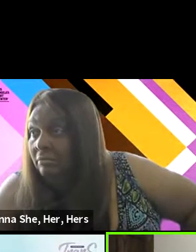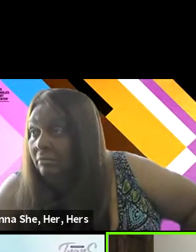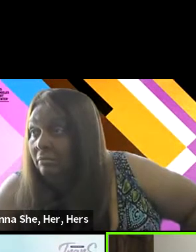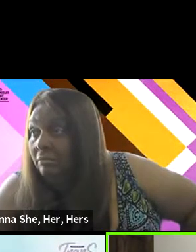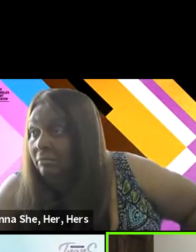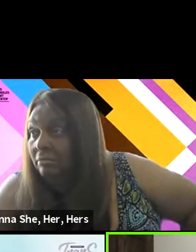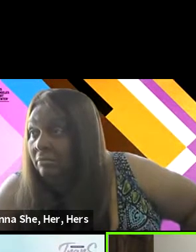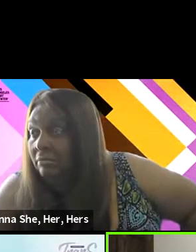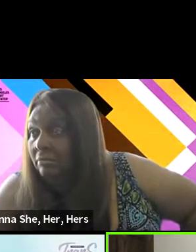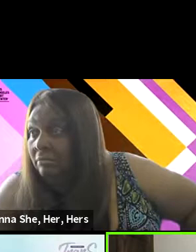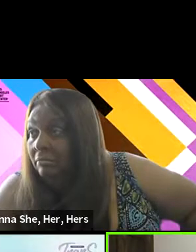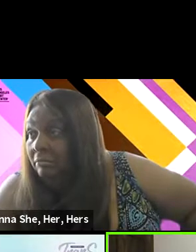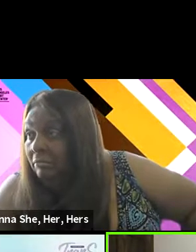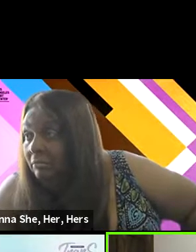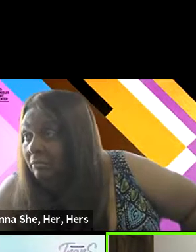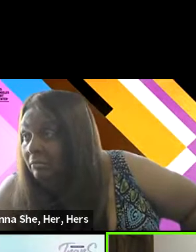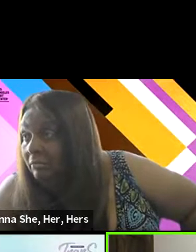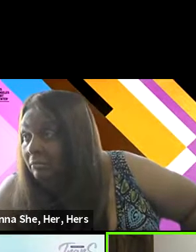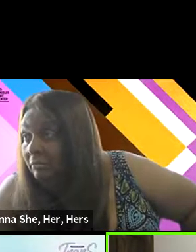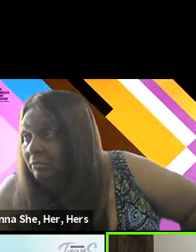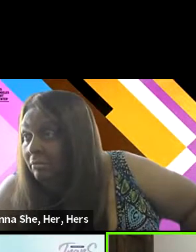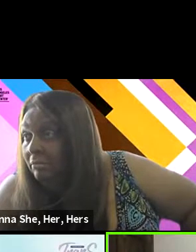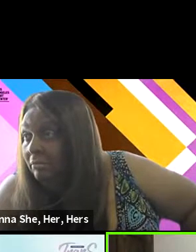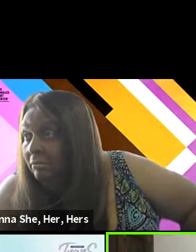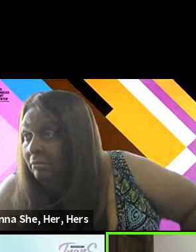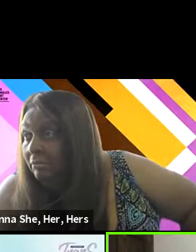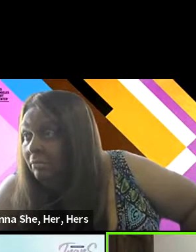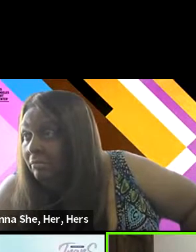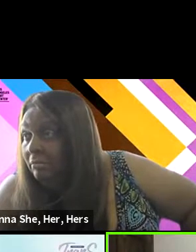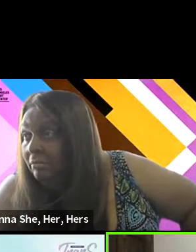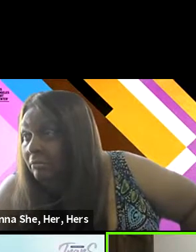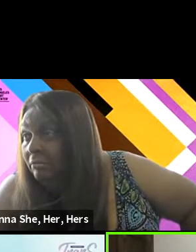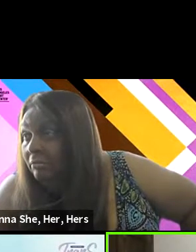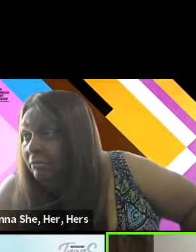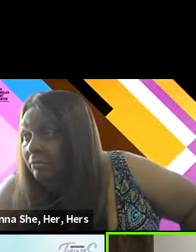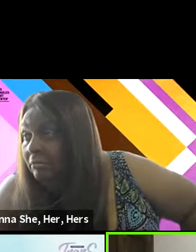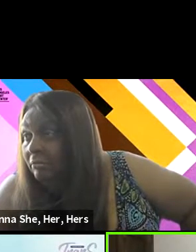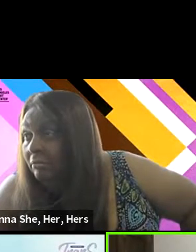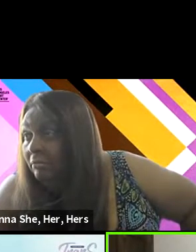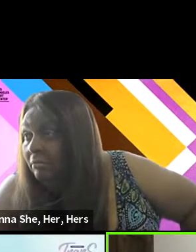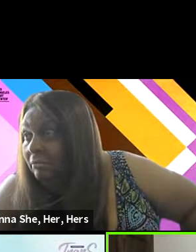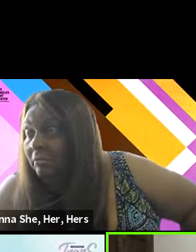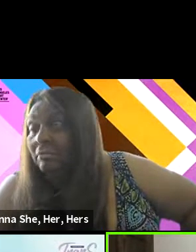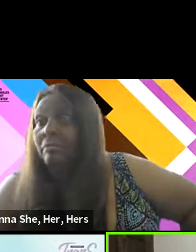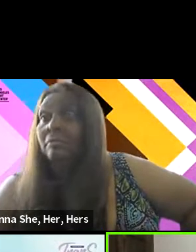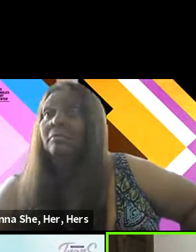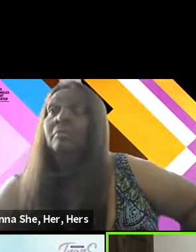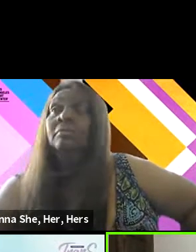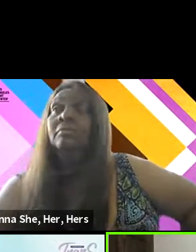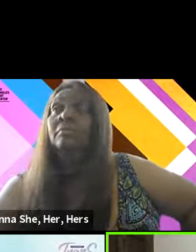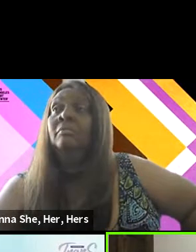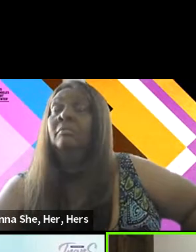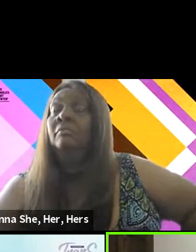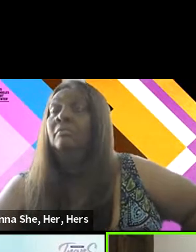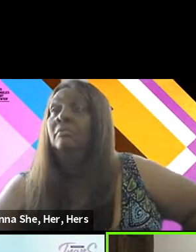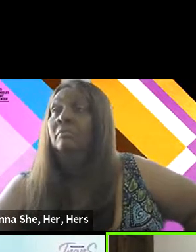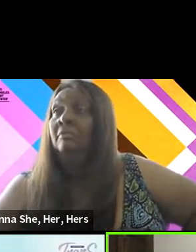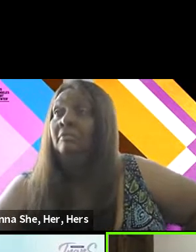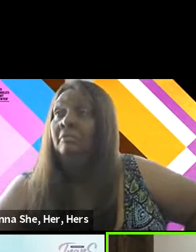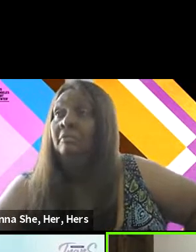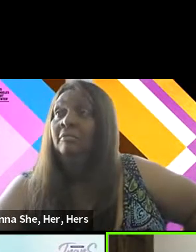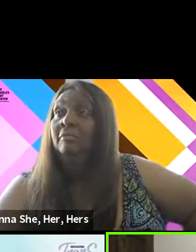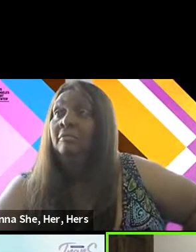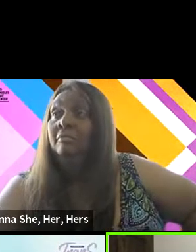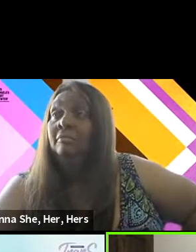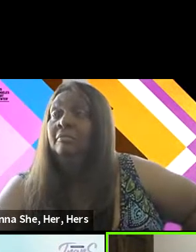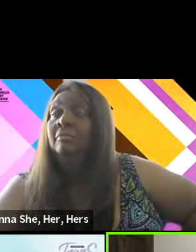today was not without a lot of men like Luckie, a lot of women like SaVanna, right, that looked out